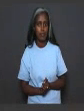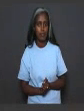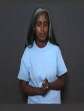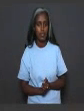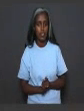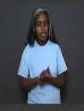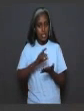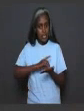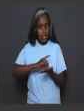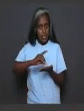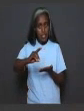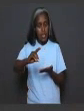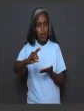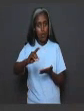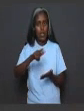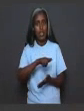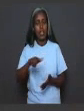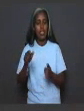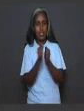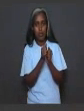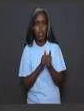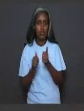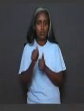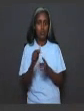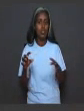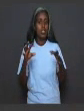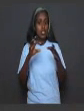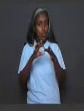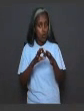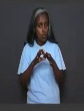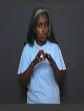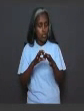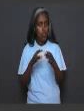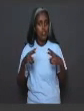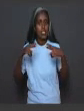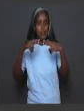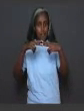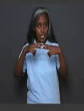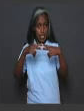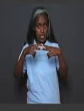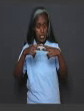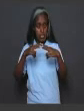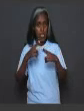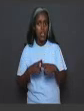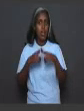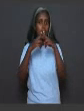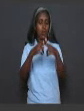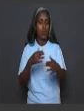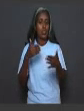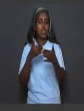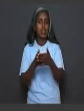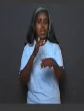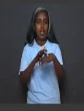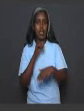The diagonal lines that pass through the coordinates of the vertices are called